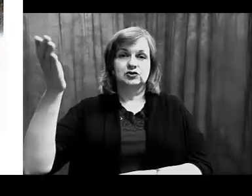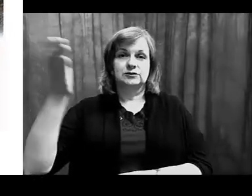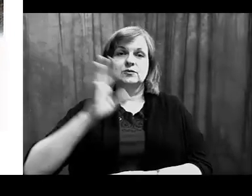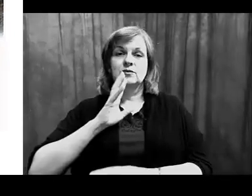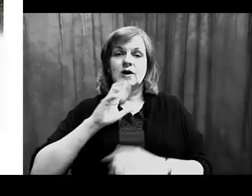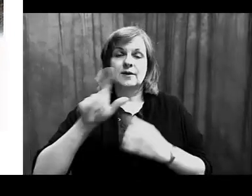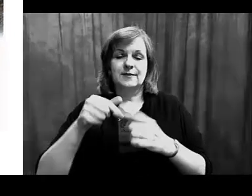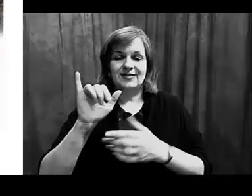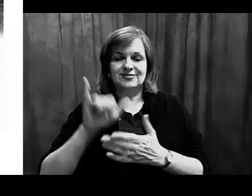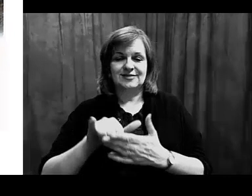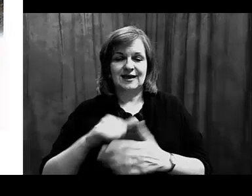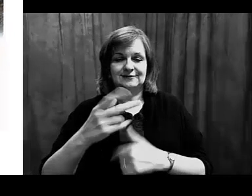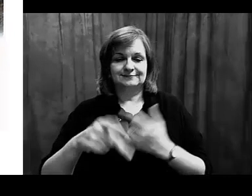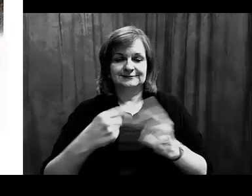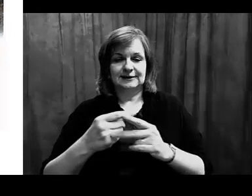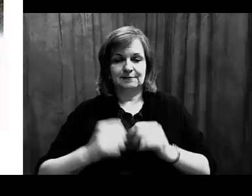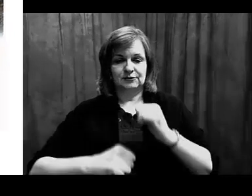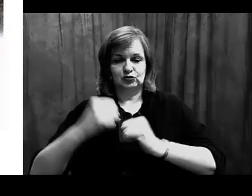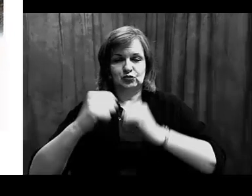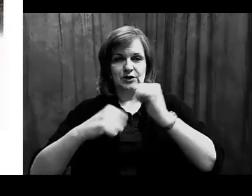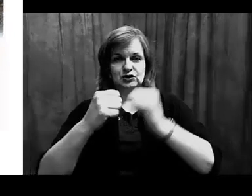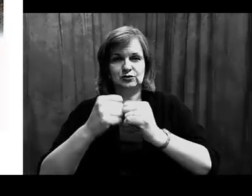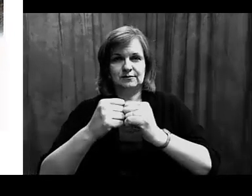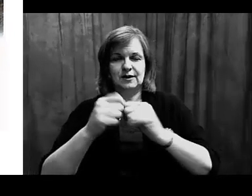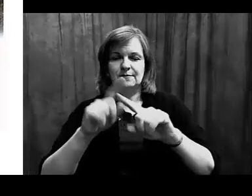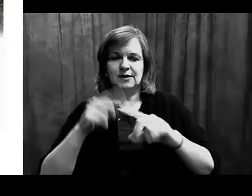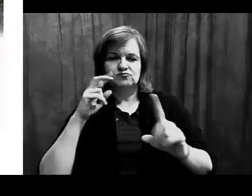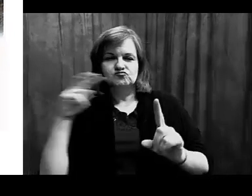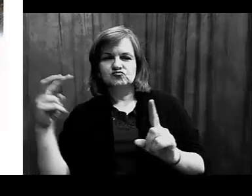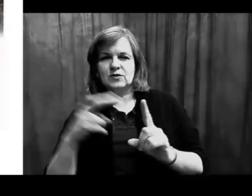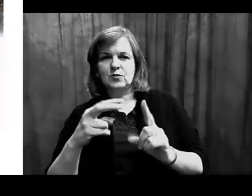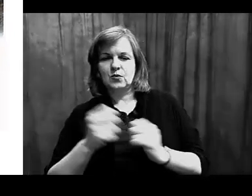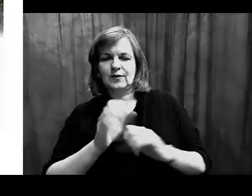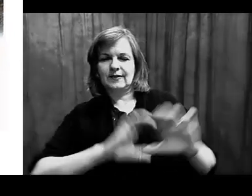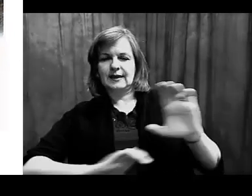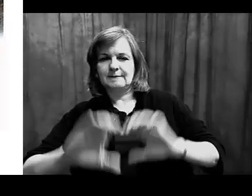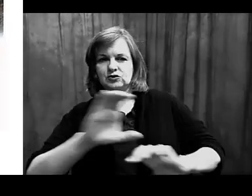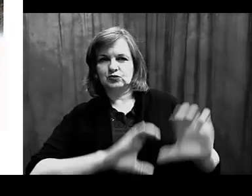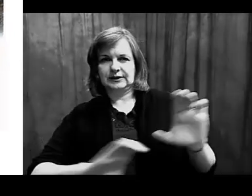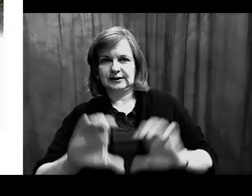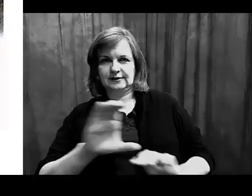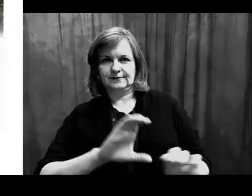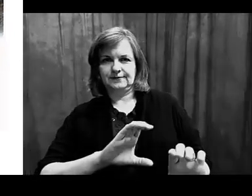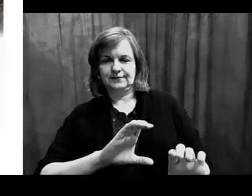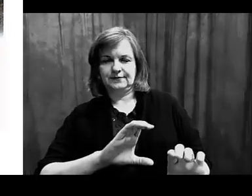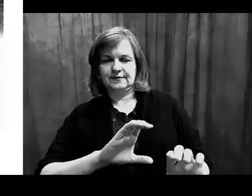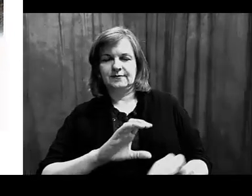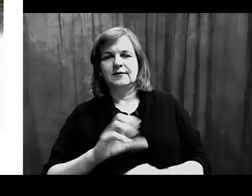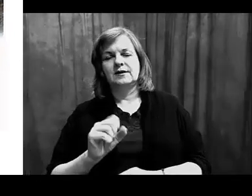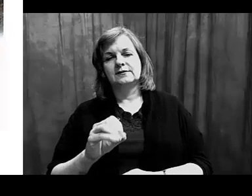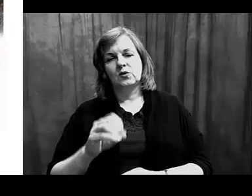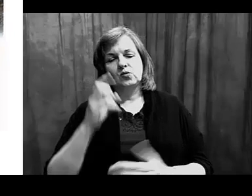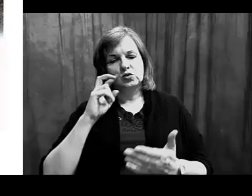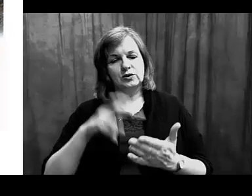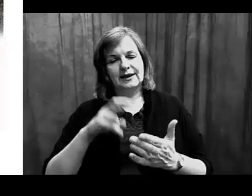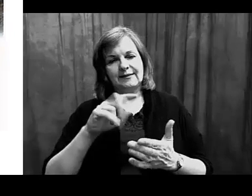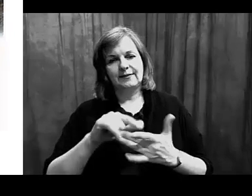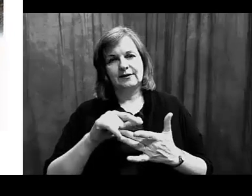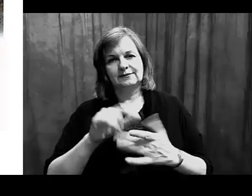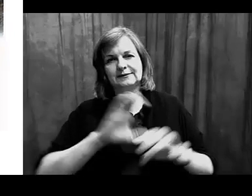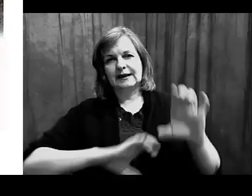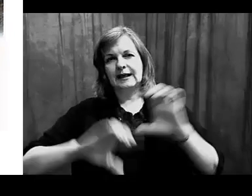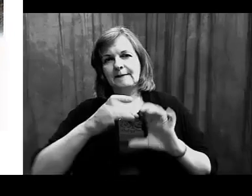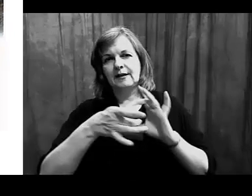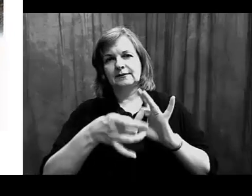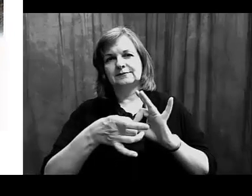lectures in this course talking about that structure from a very chemical perspective. So looking at literally